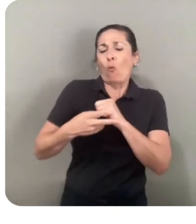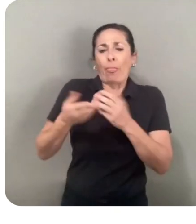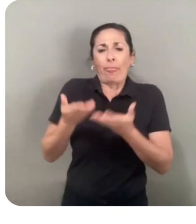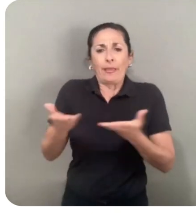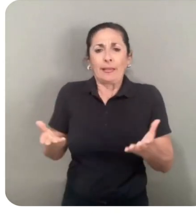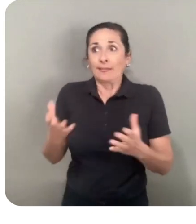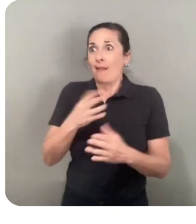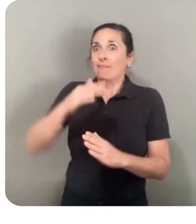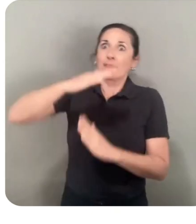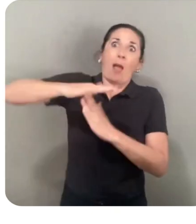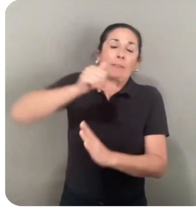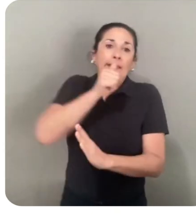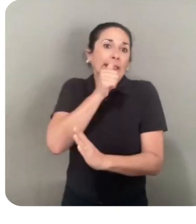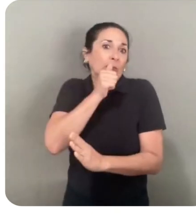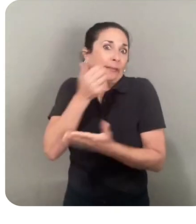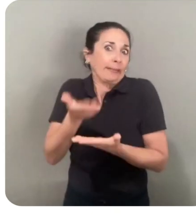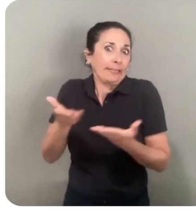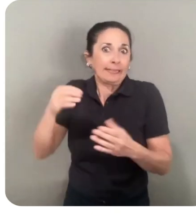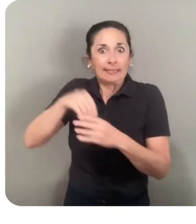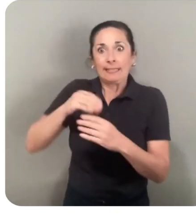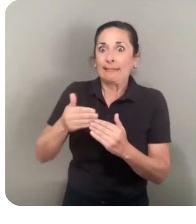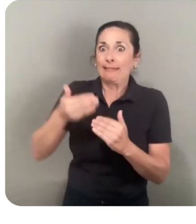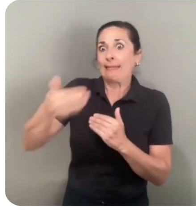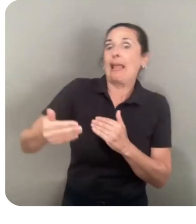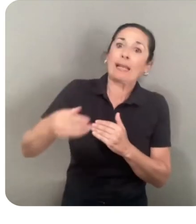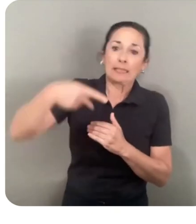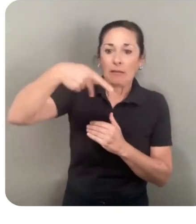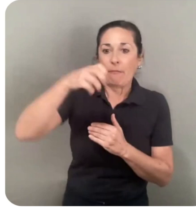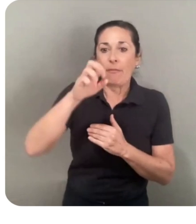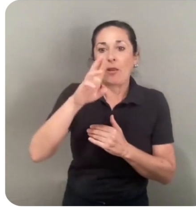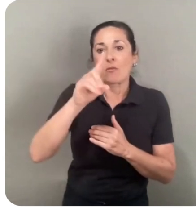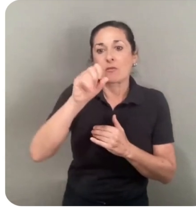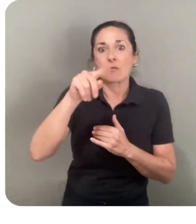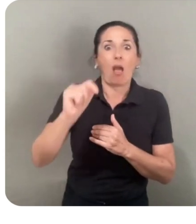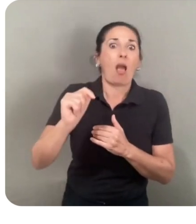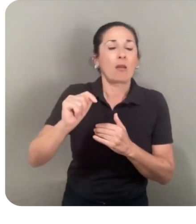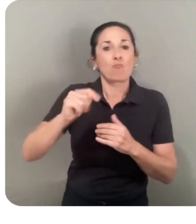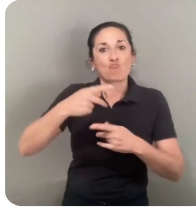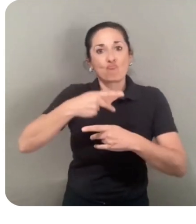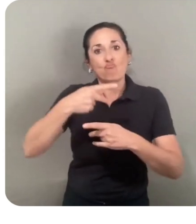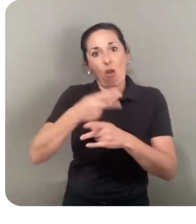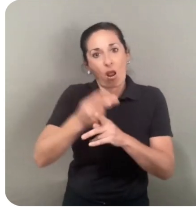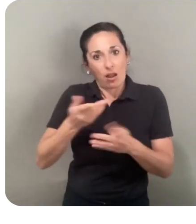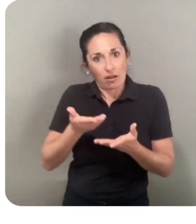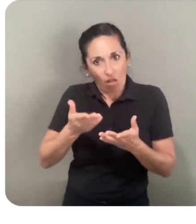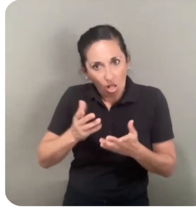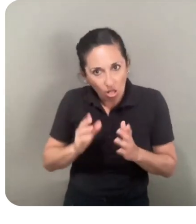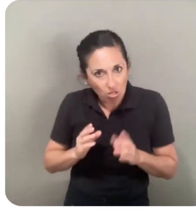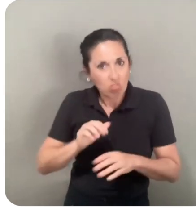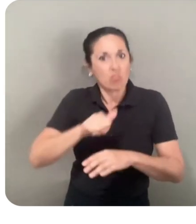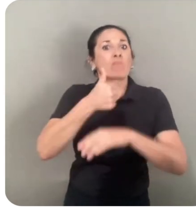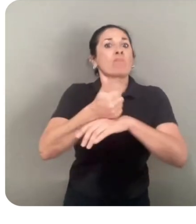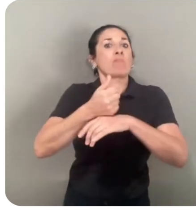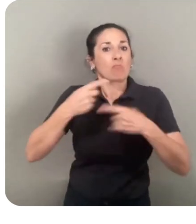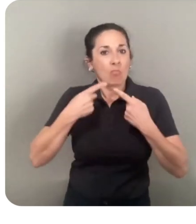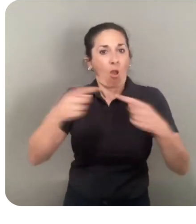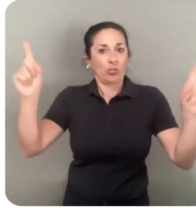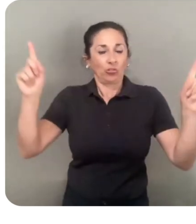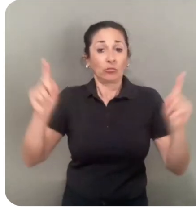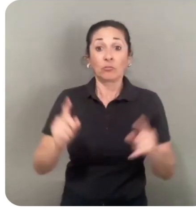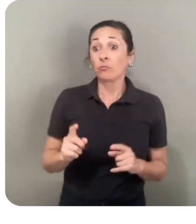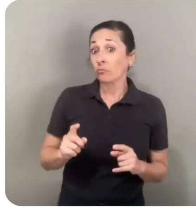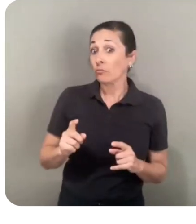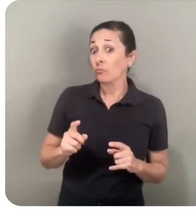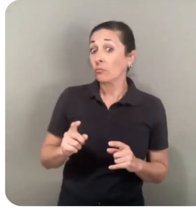secret items for our next big Peridot product launch. In most games, this is called an